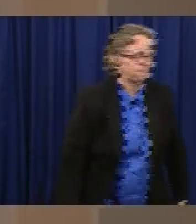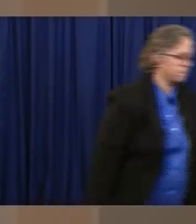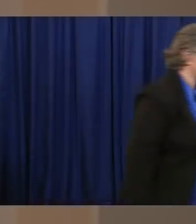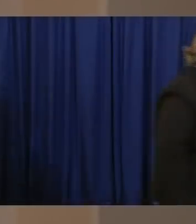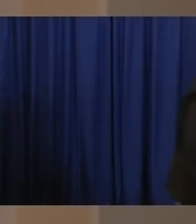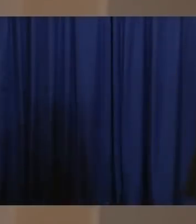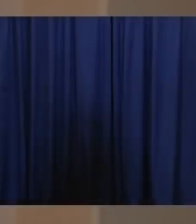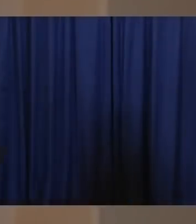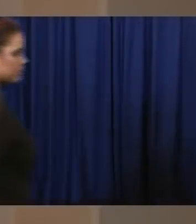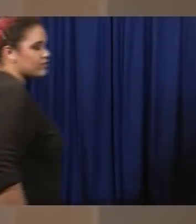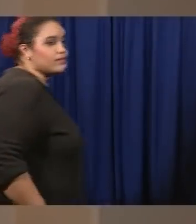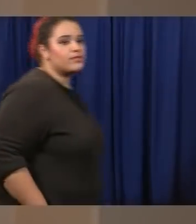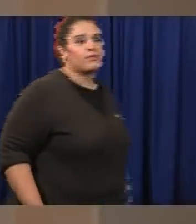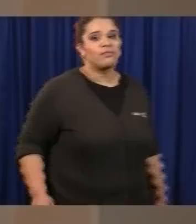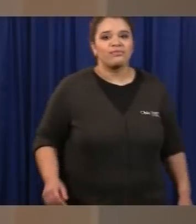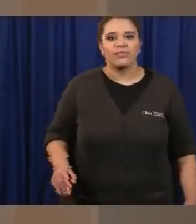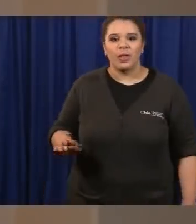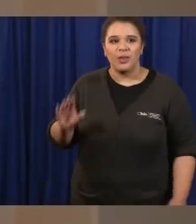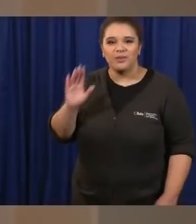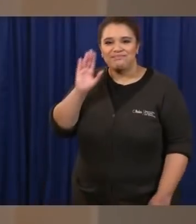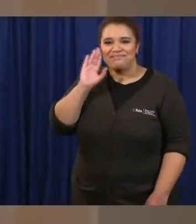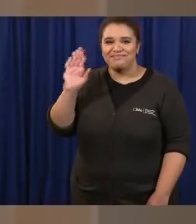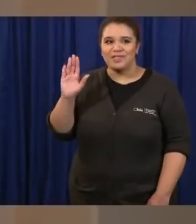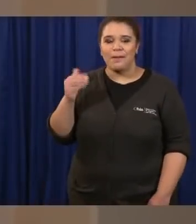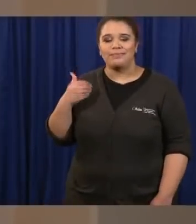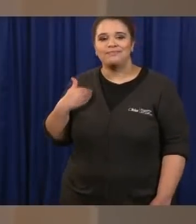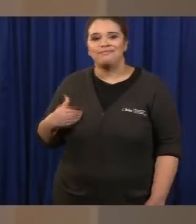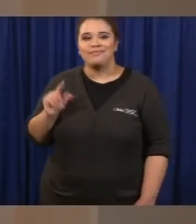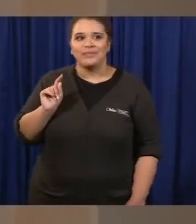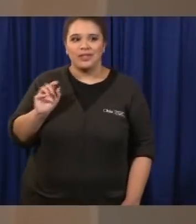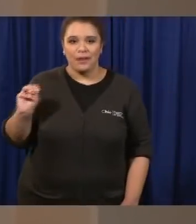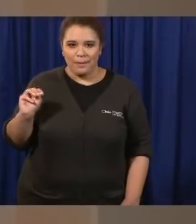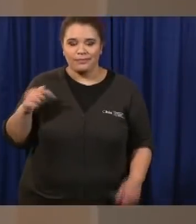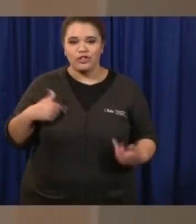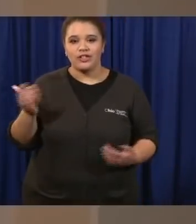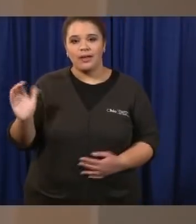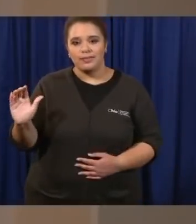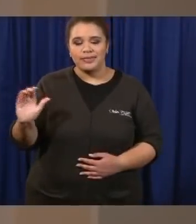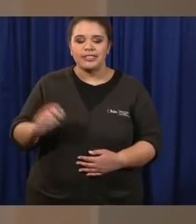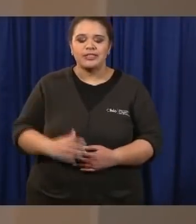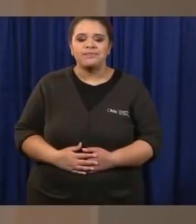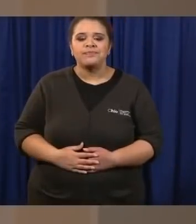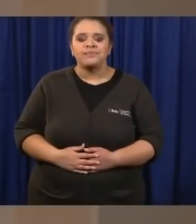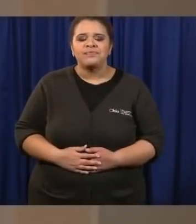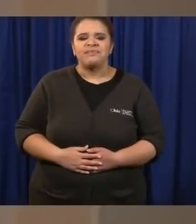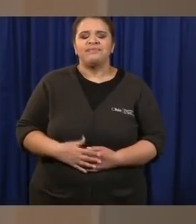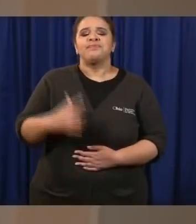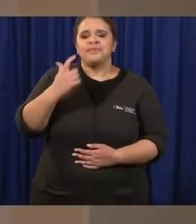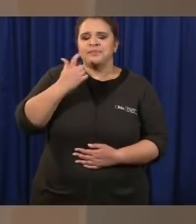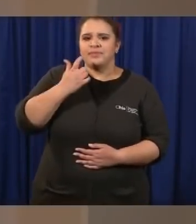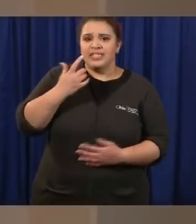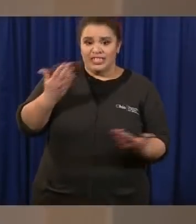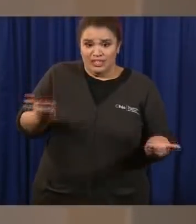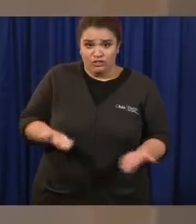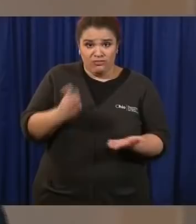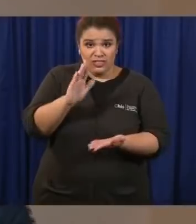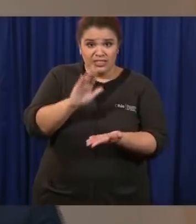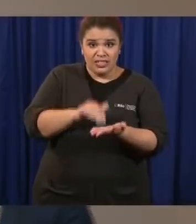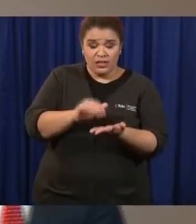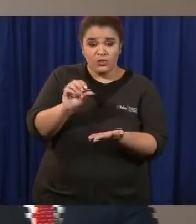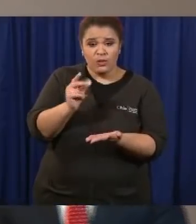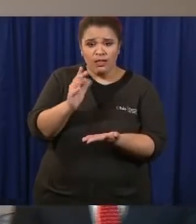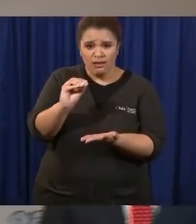Tom Bosco with ABC6 here in Columbus. Just in central Ohio in the past day or so, we've seen a couple of school